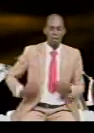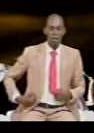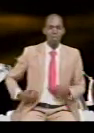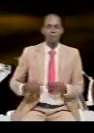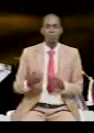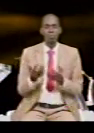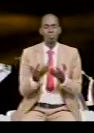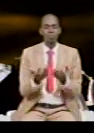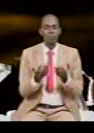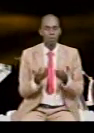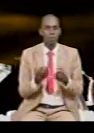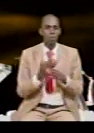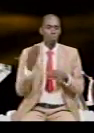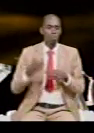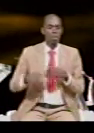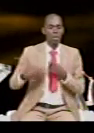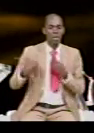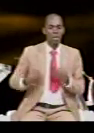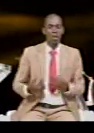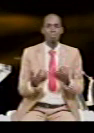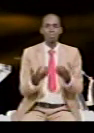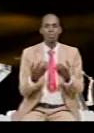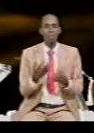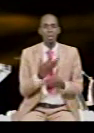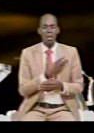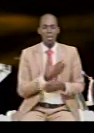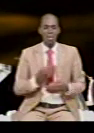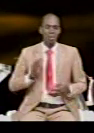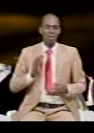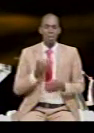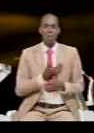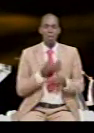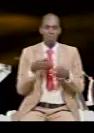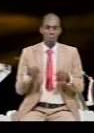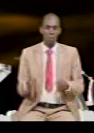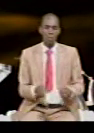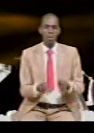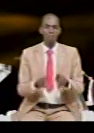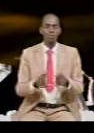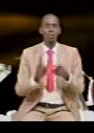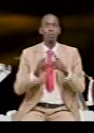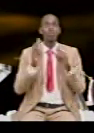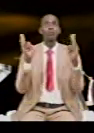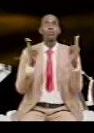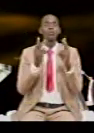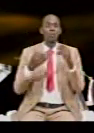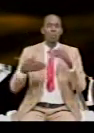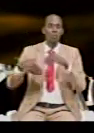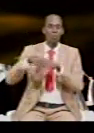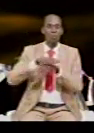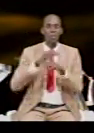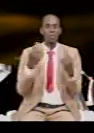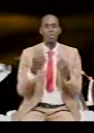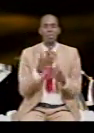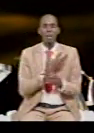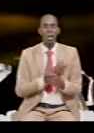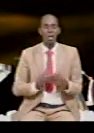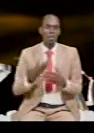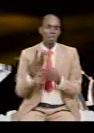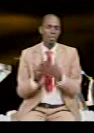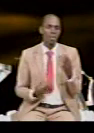Wholehearted desire and our path to victory over sin and